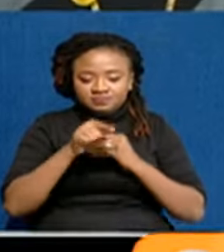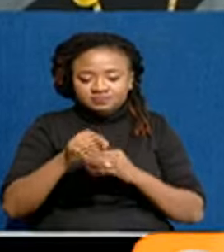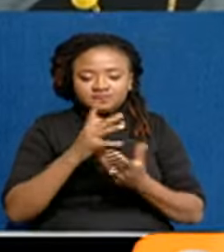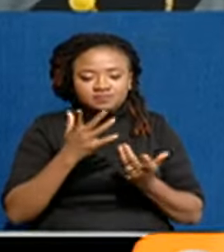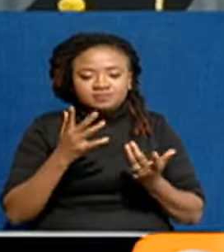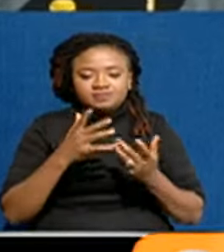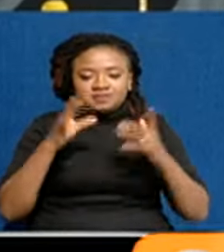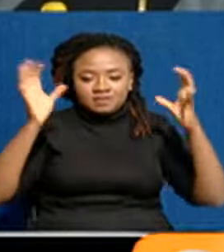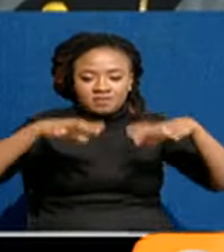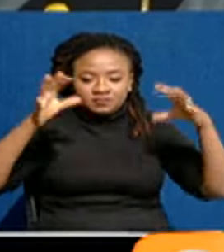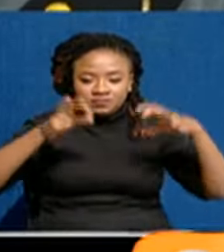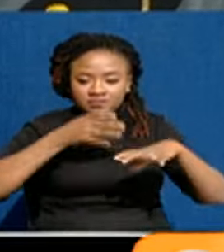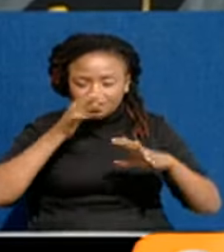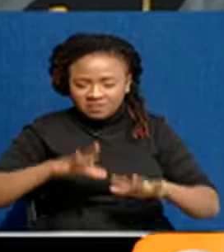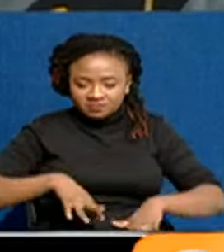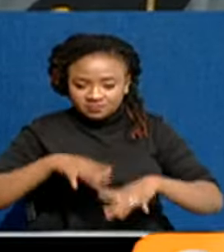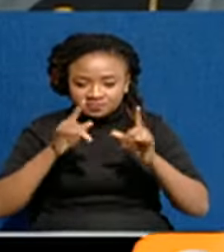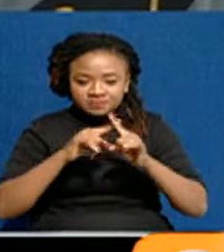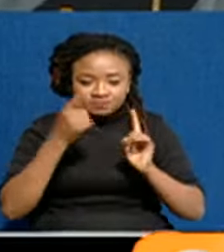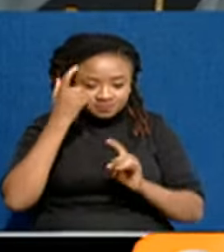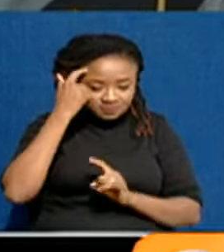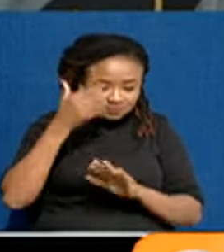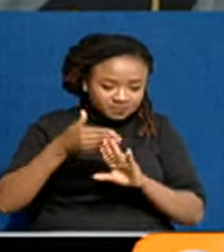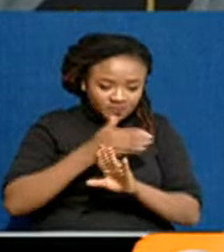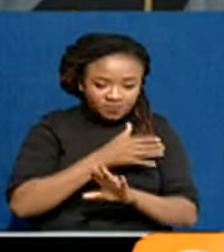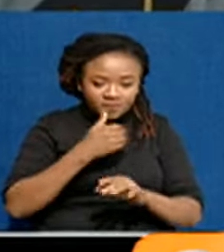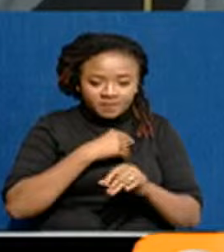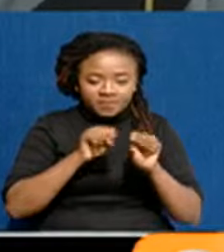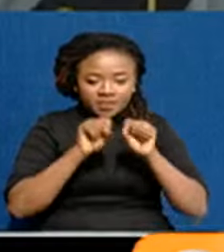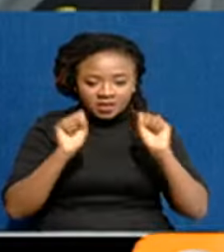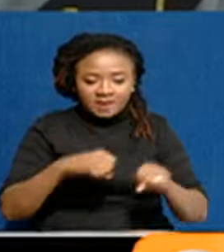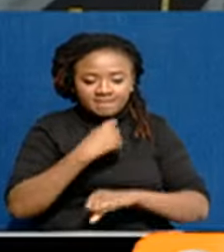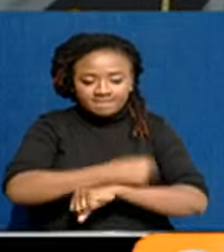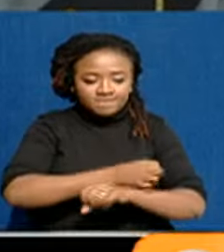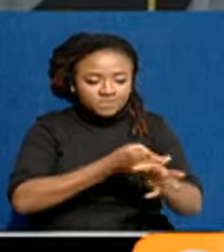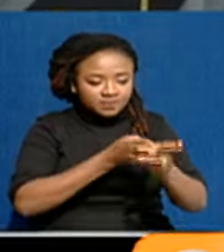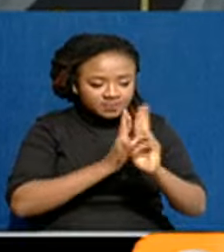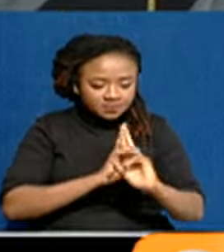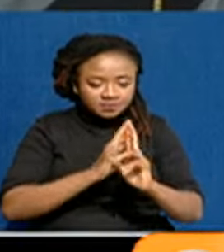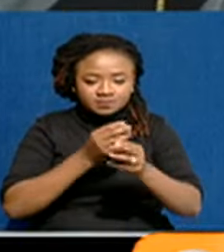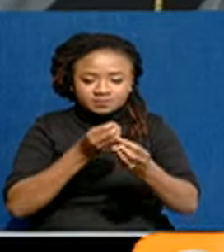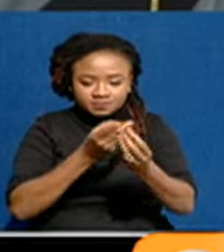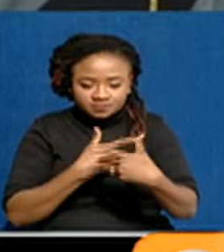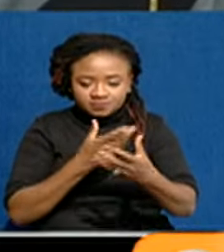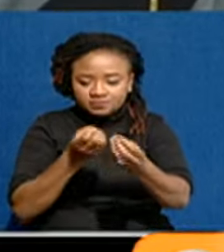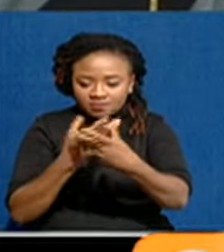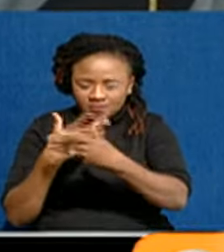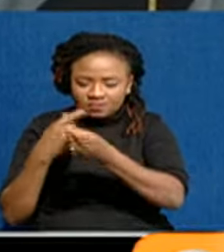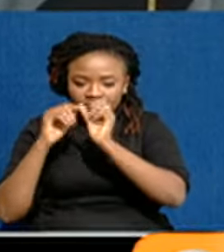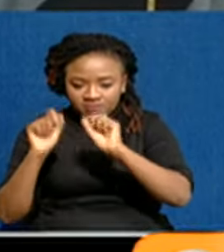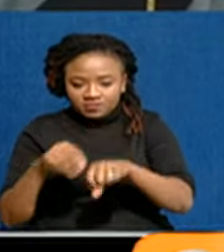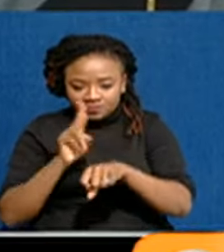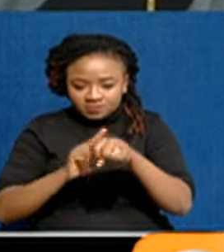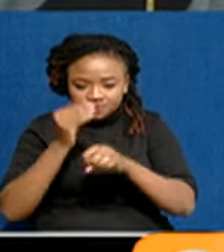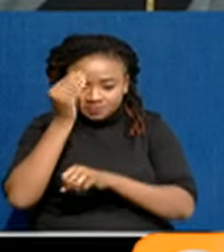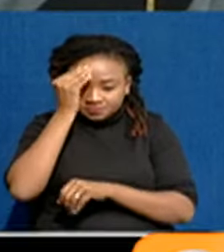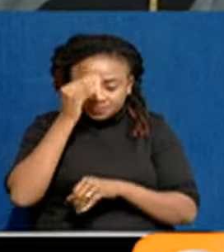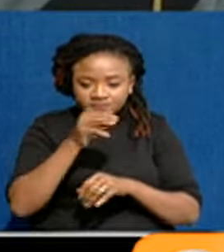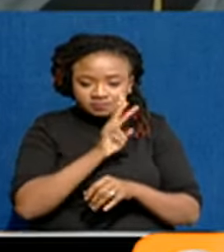what happened, because we had a system where, you know, schools could report to us using the education infrastructure